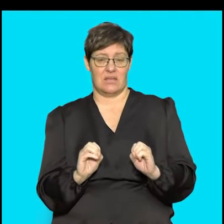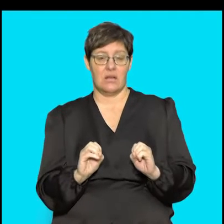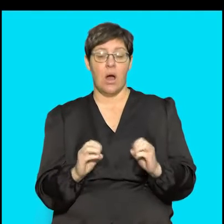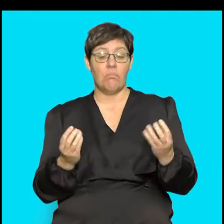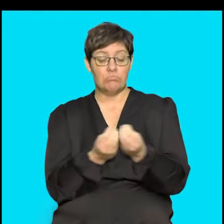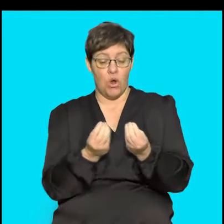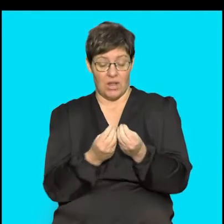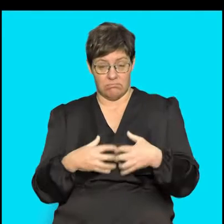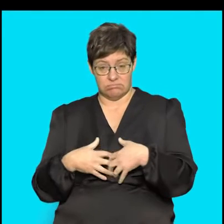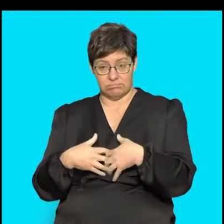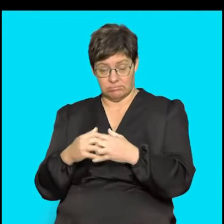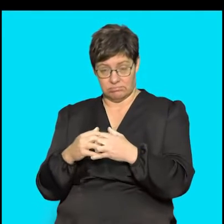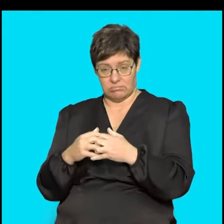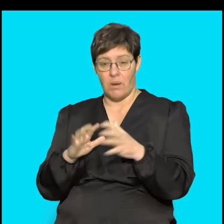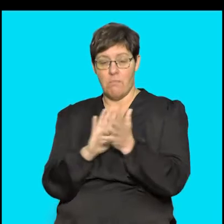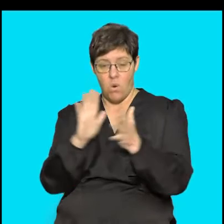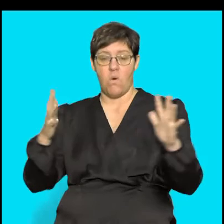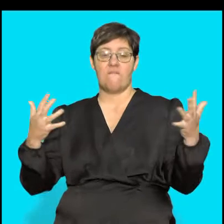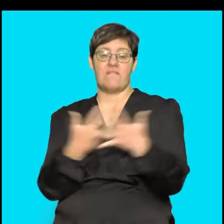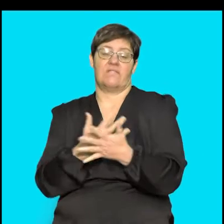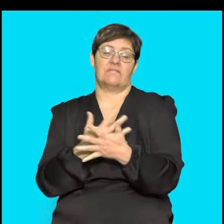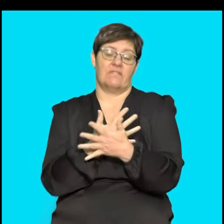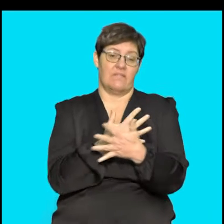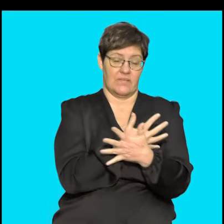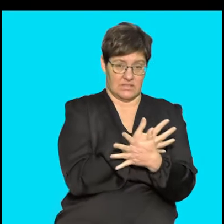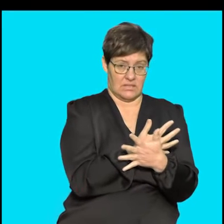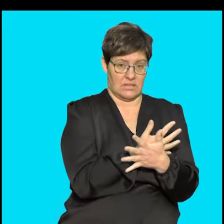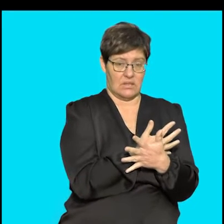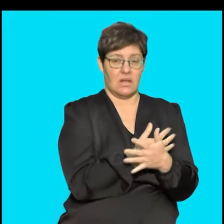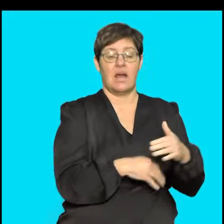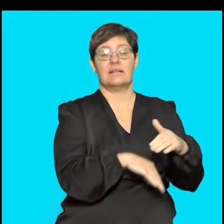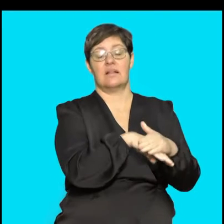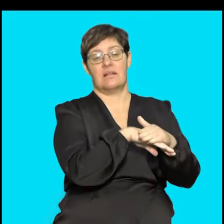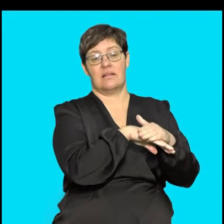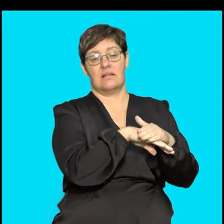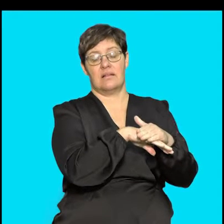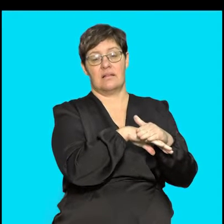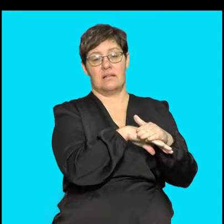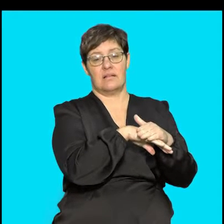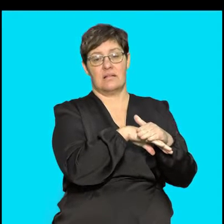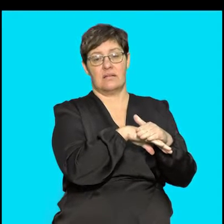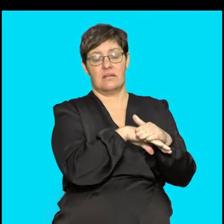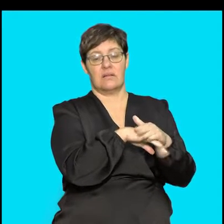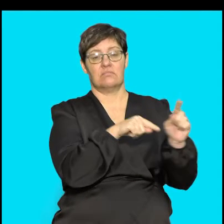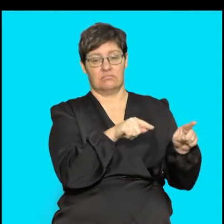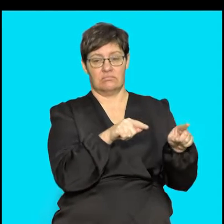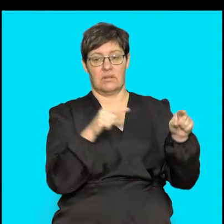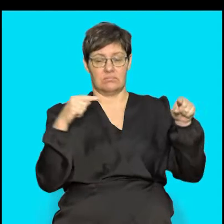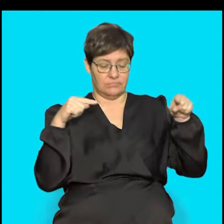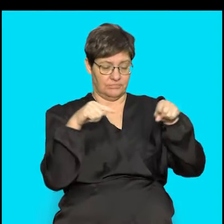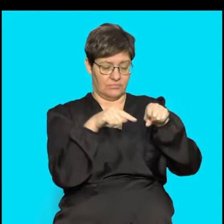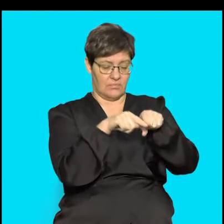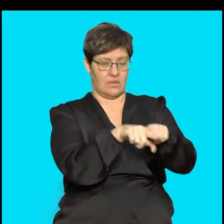soon as it starts to get product, the rate becomes faster and faster until a point where these